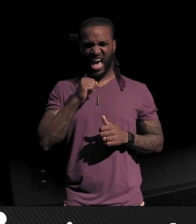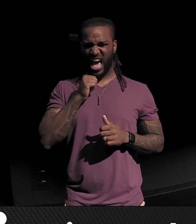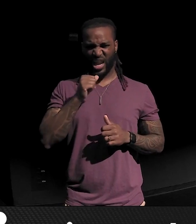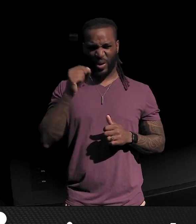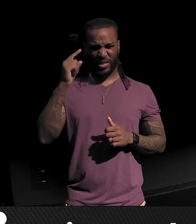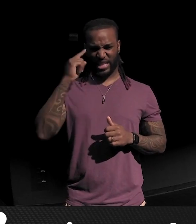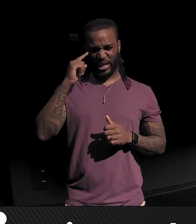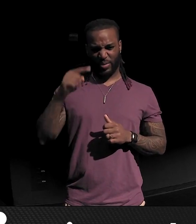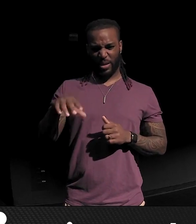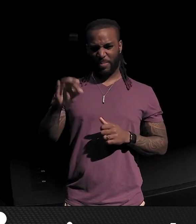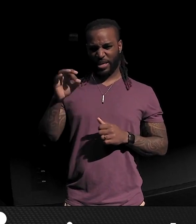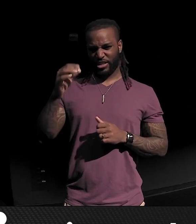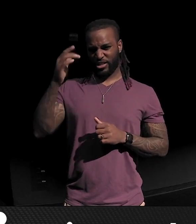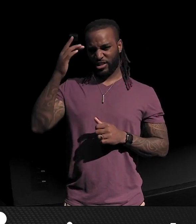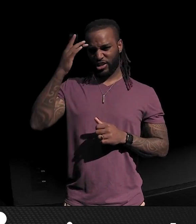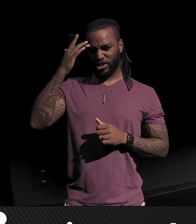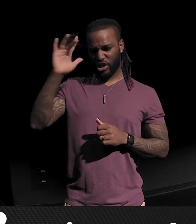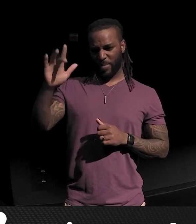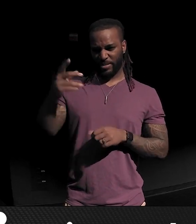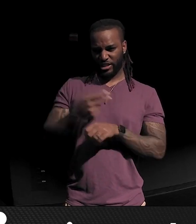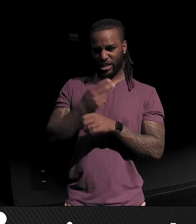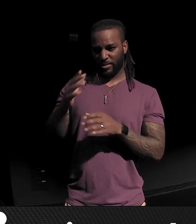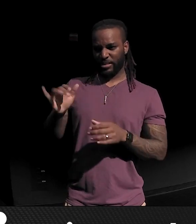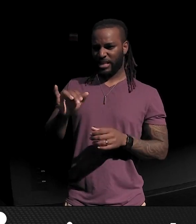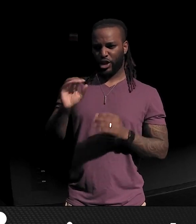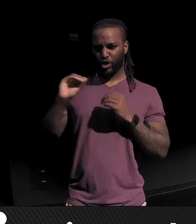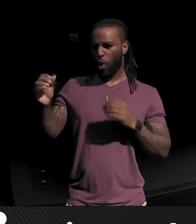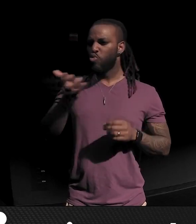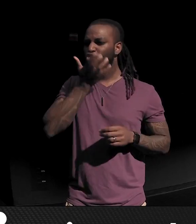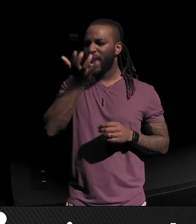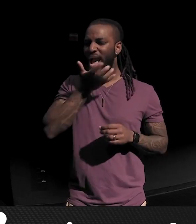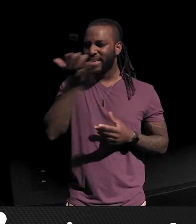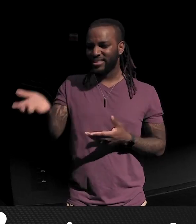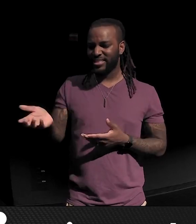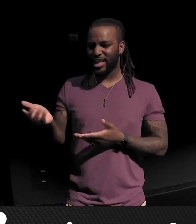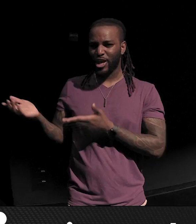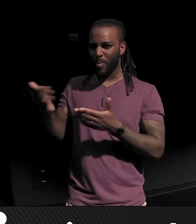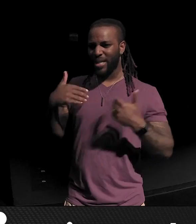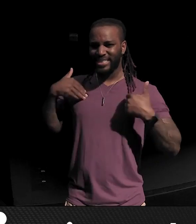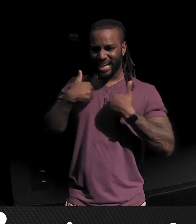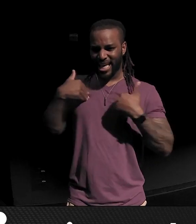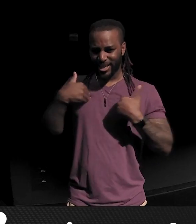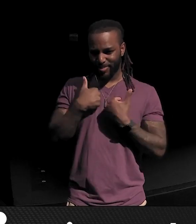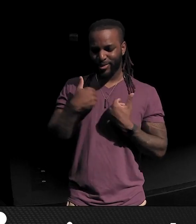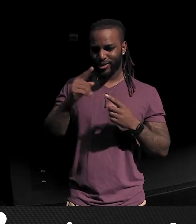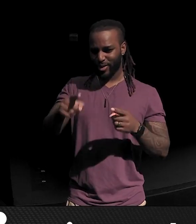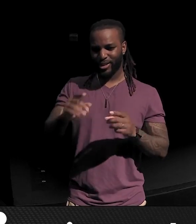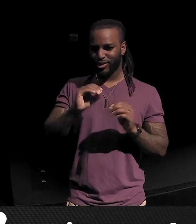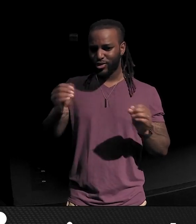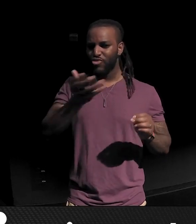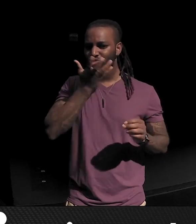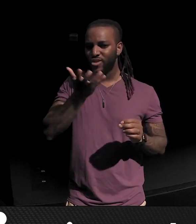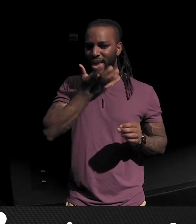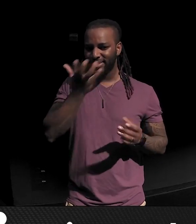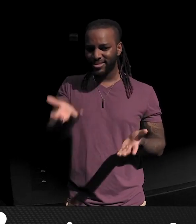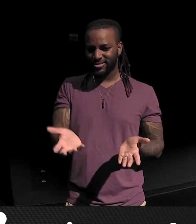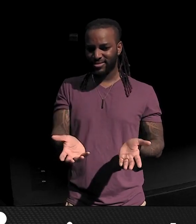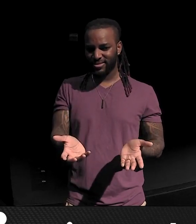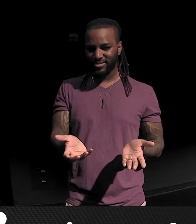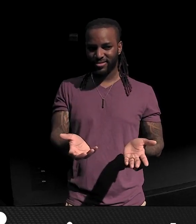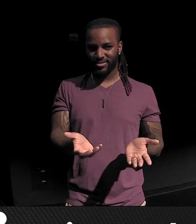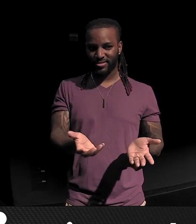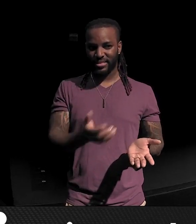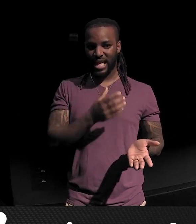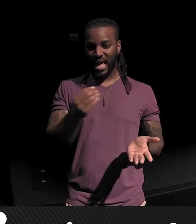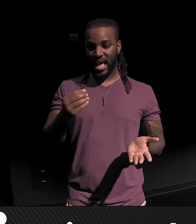shepherd in the shack because there's like no grass on this hill. Like he took his animals to go graze somewhere where there's no grass. And